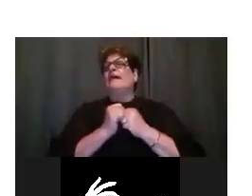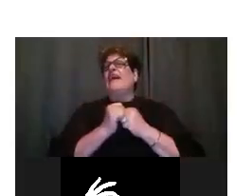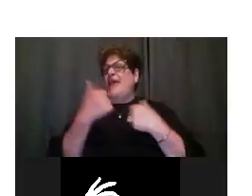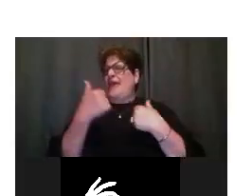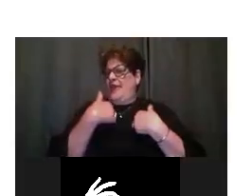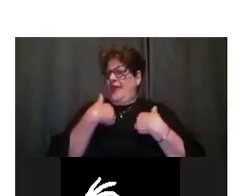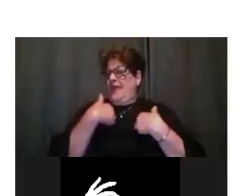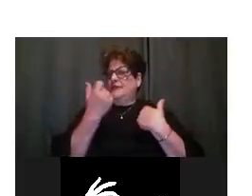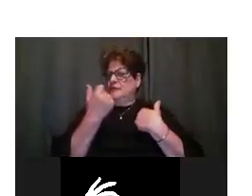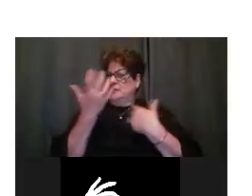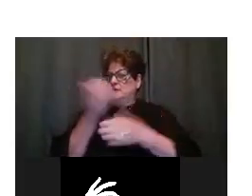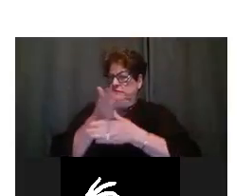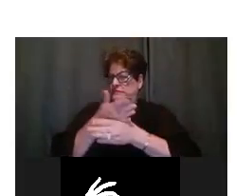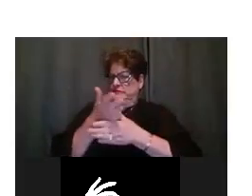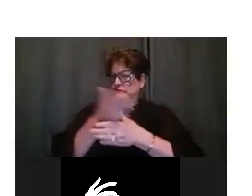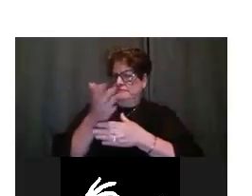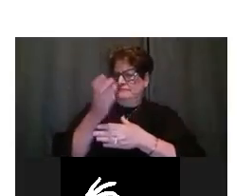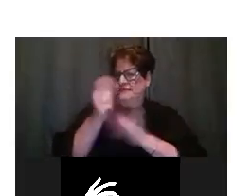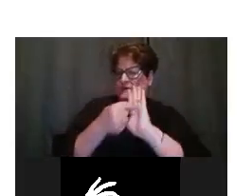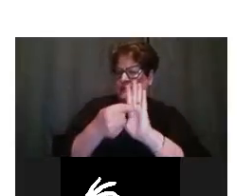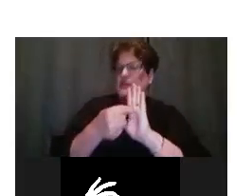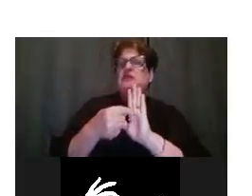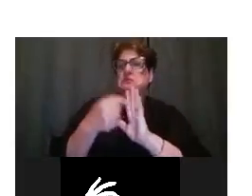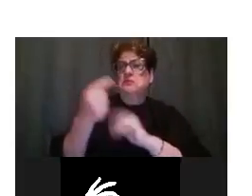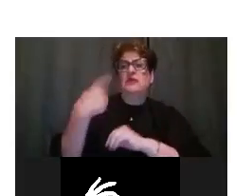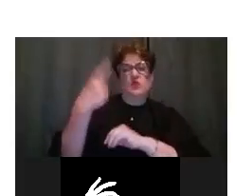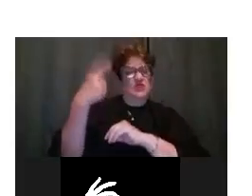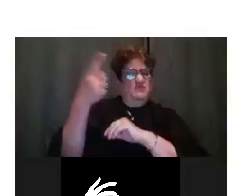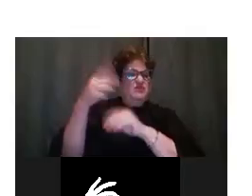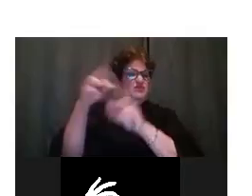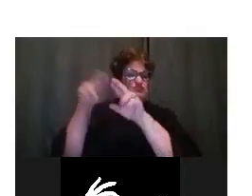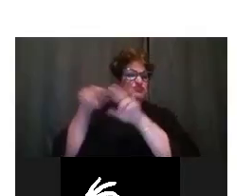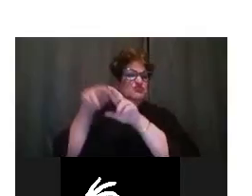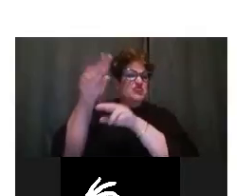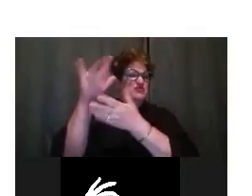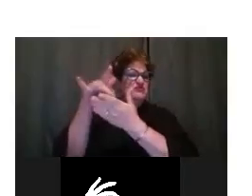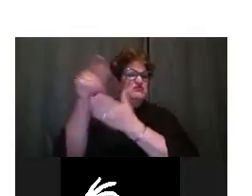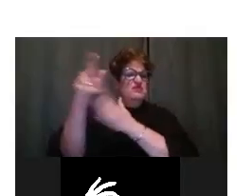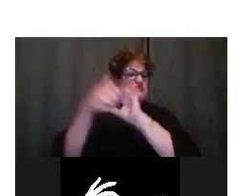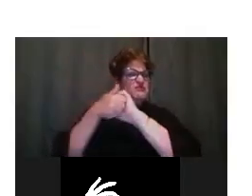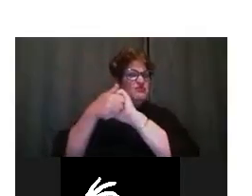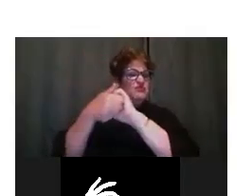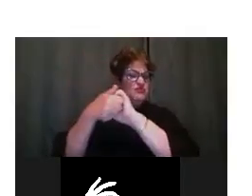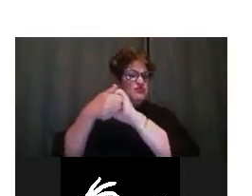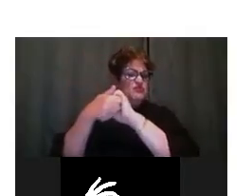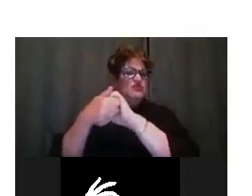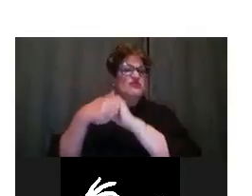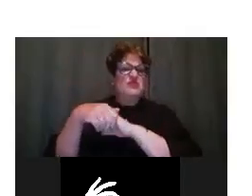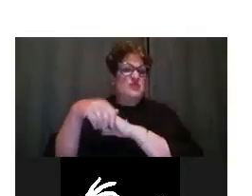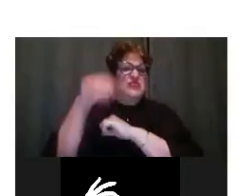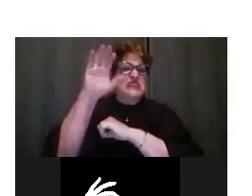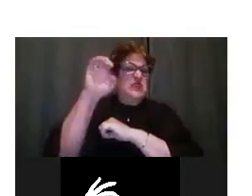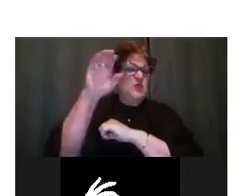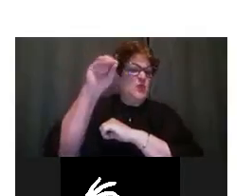how we at the Regional Center, in partnership with Family Resource Centers, CBOs, and we also